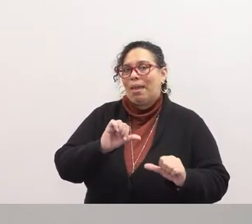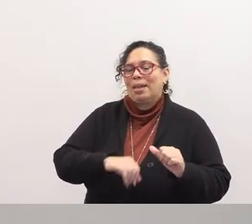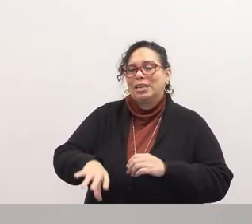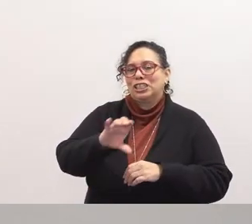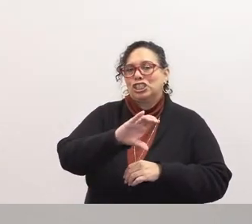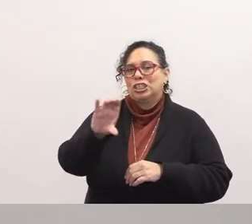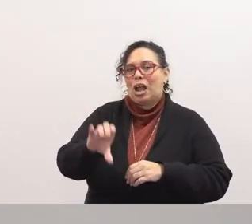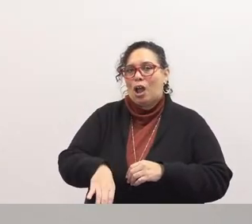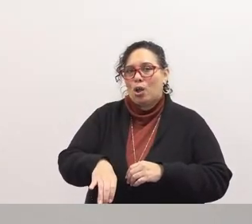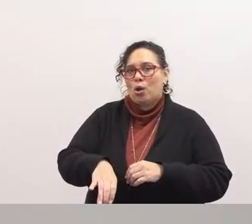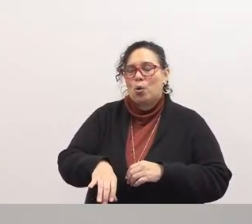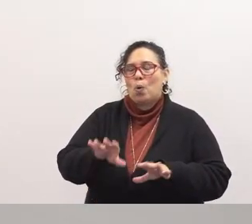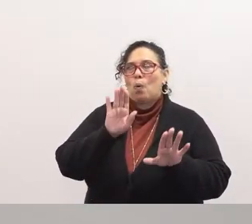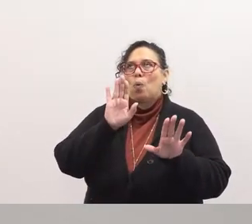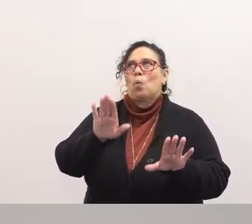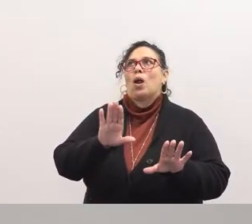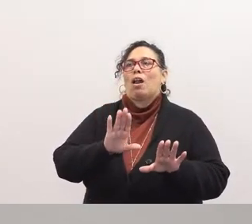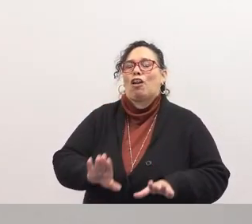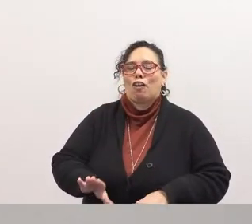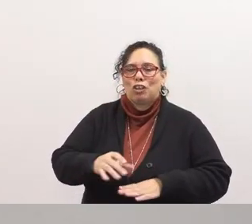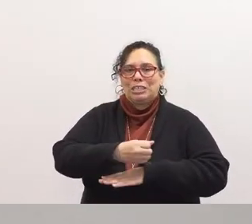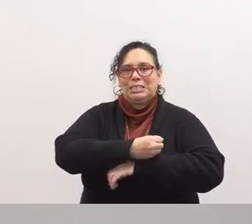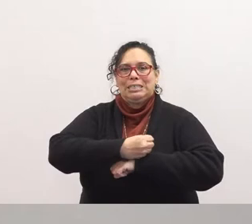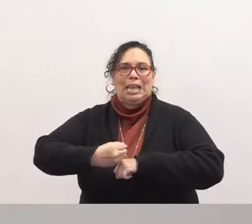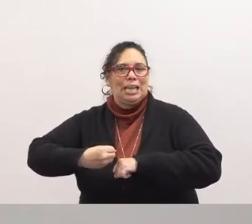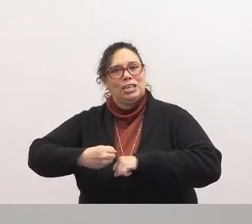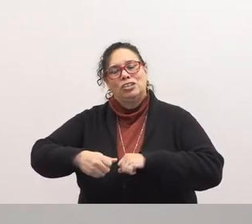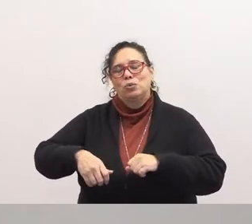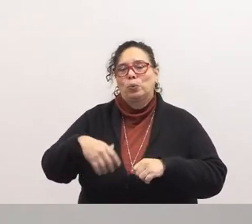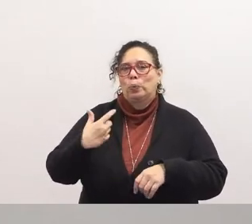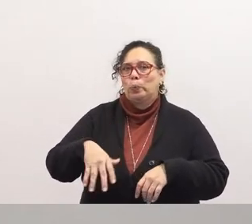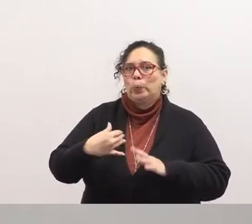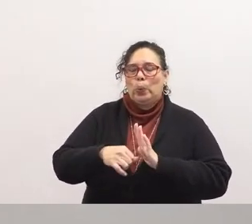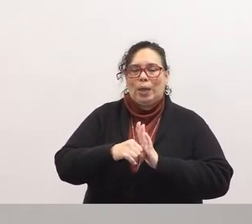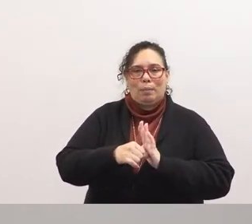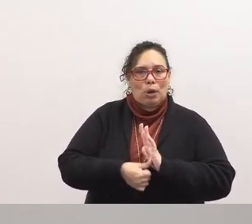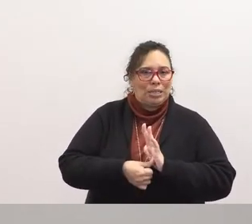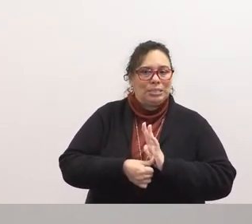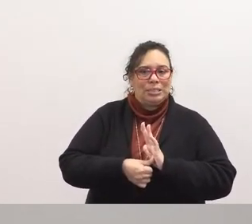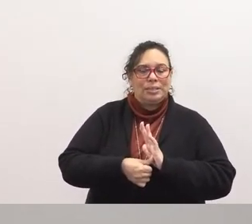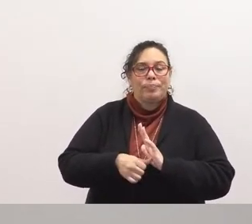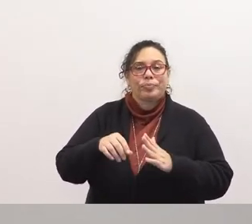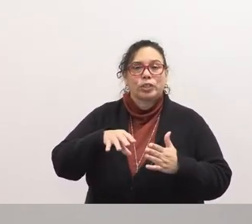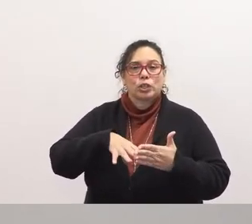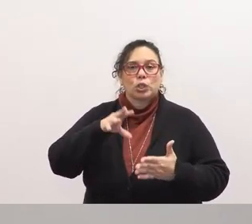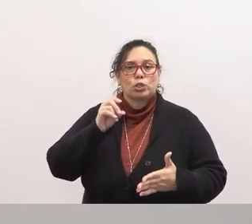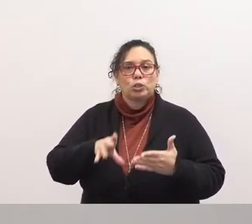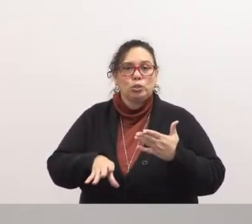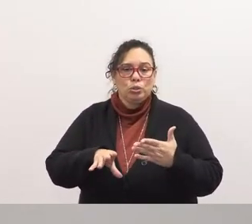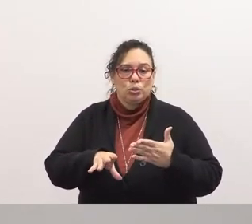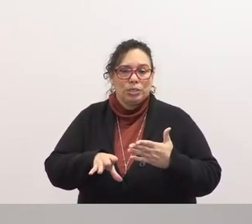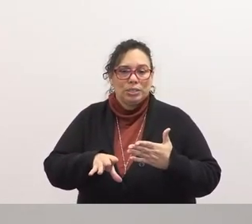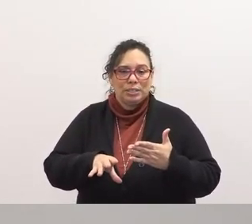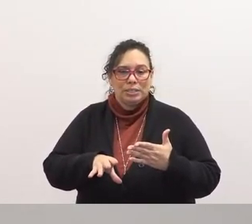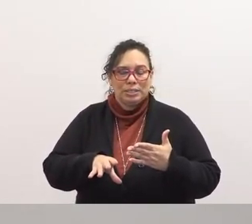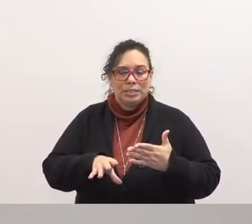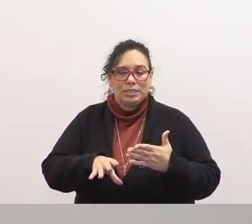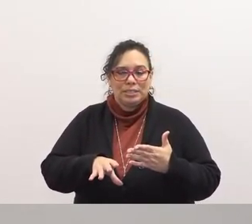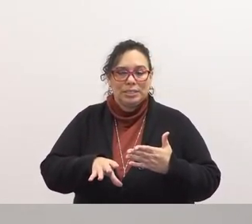were so wonderful on stage, super impressive. The students who